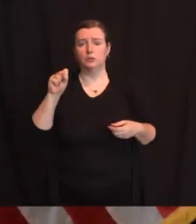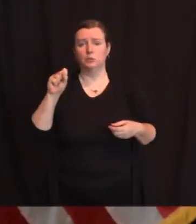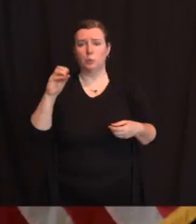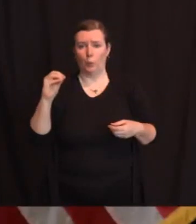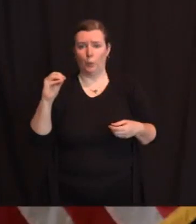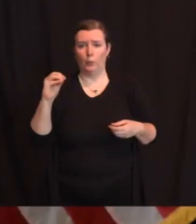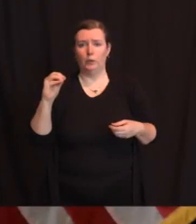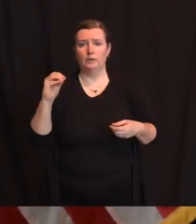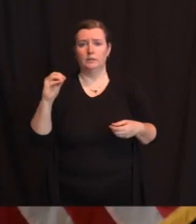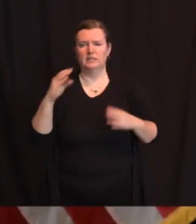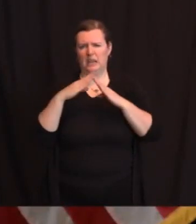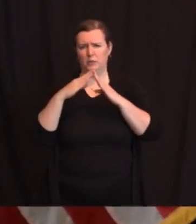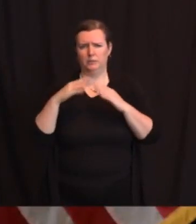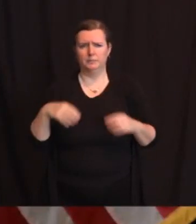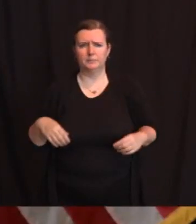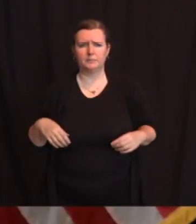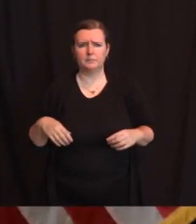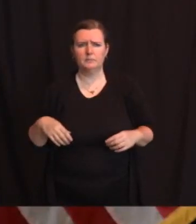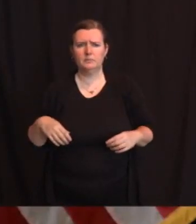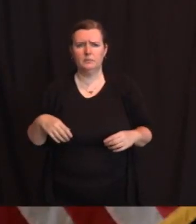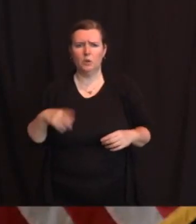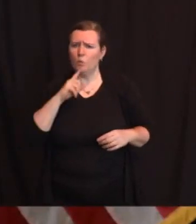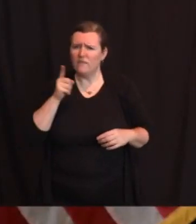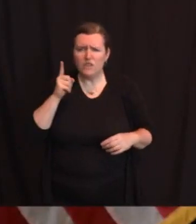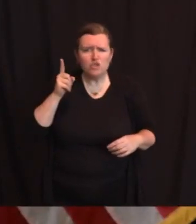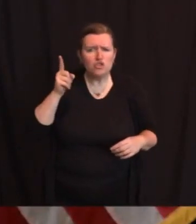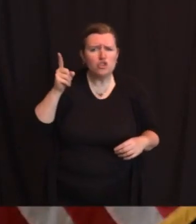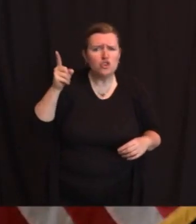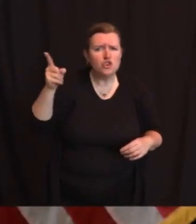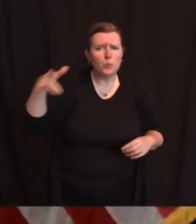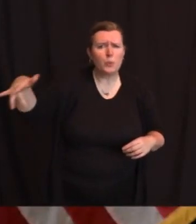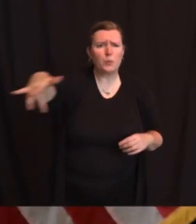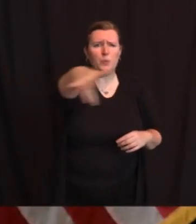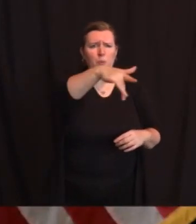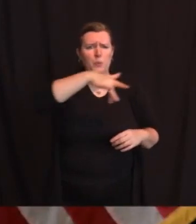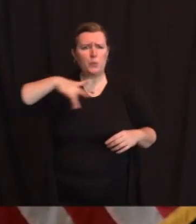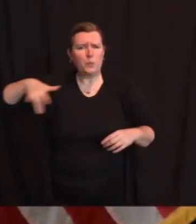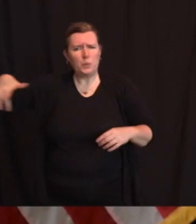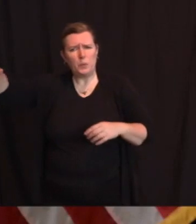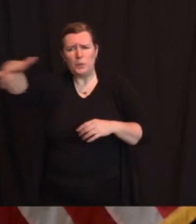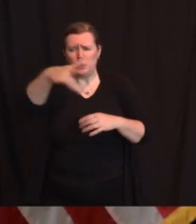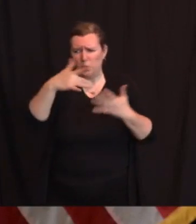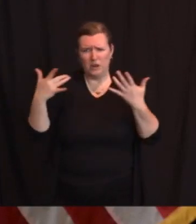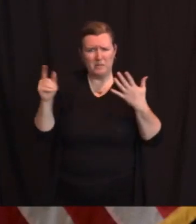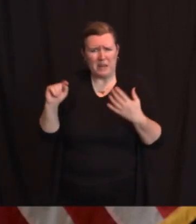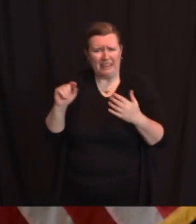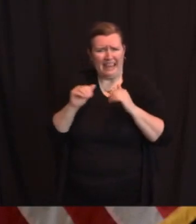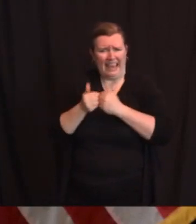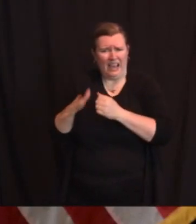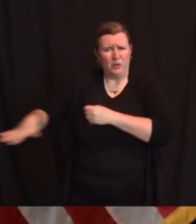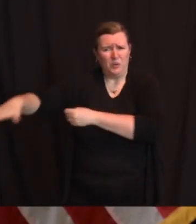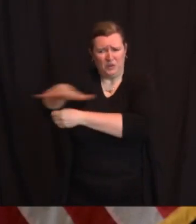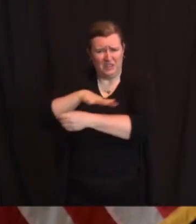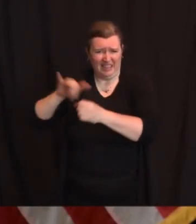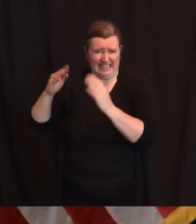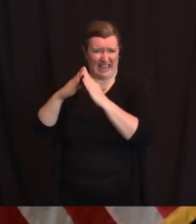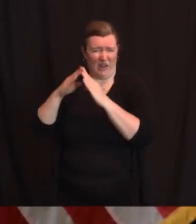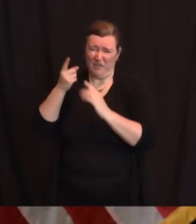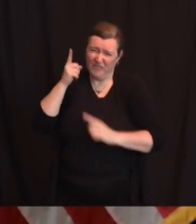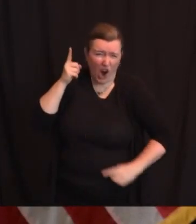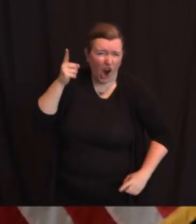what accommodations might be able to be made for folks who have to, unfortunately, go